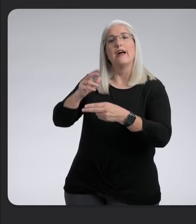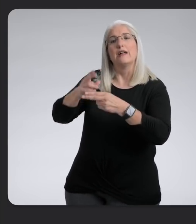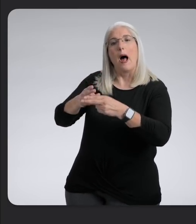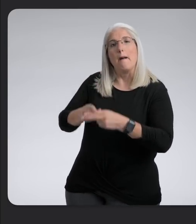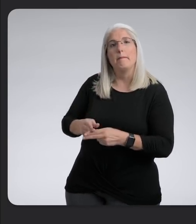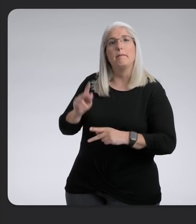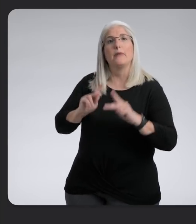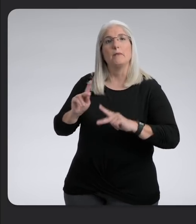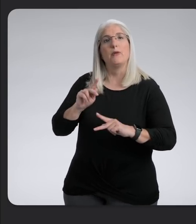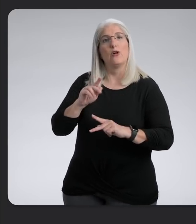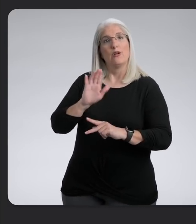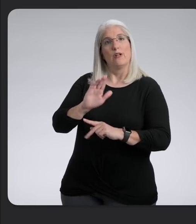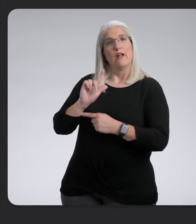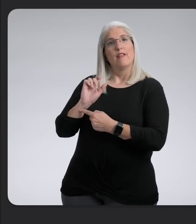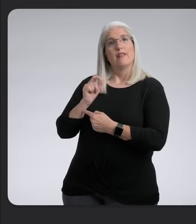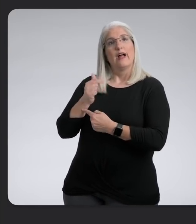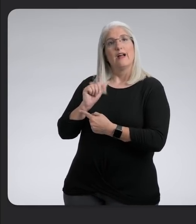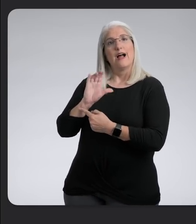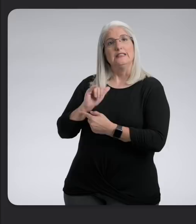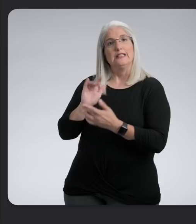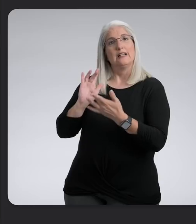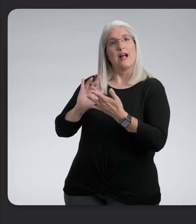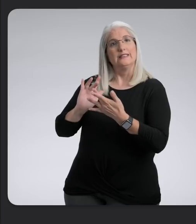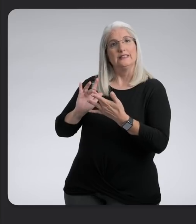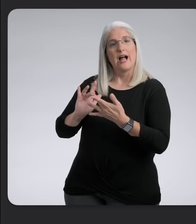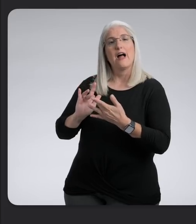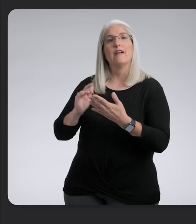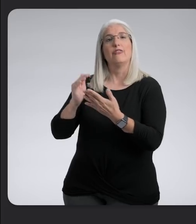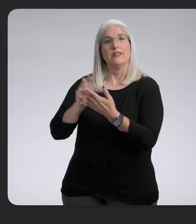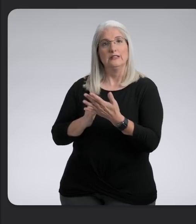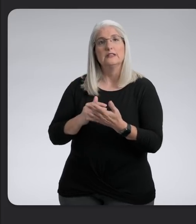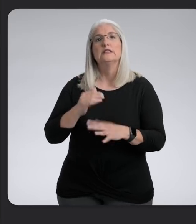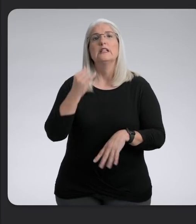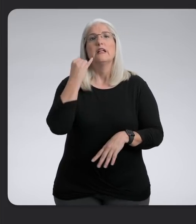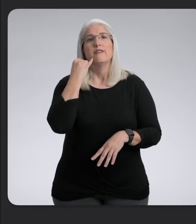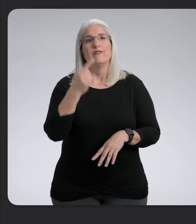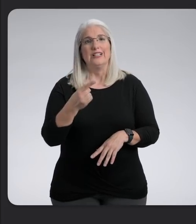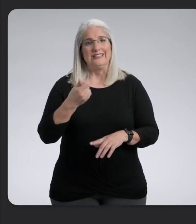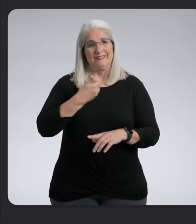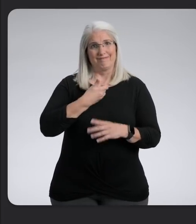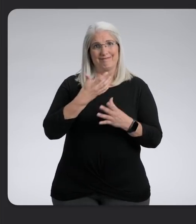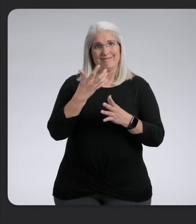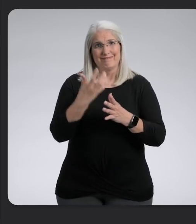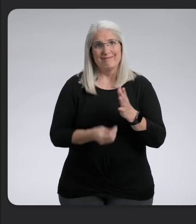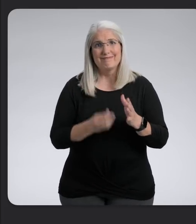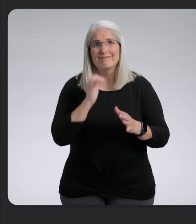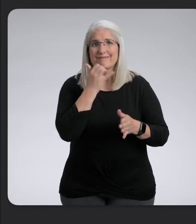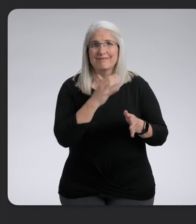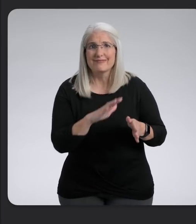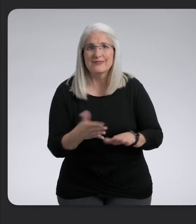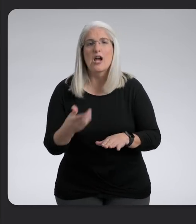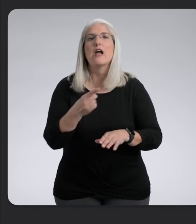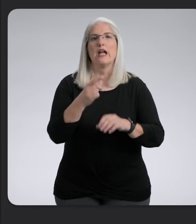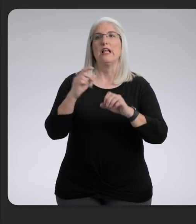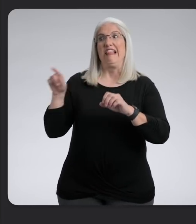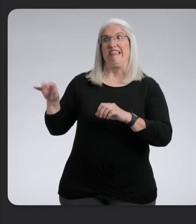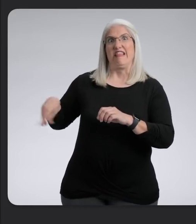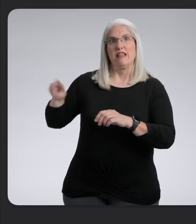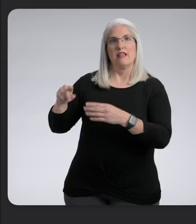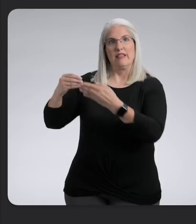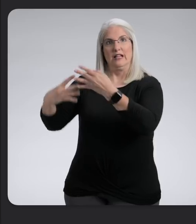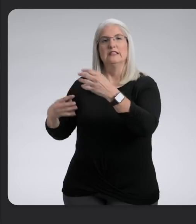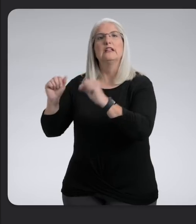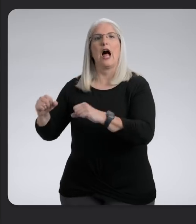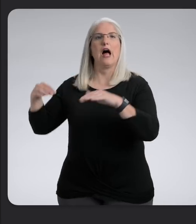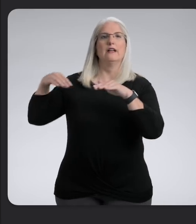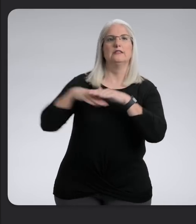as legacy contacts. So when you're gone, they can simply request access, and your information can be passed along